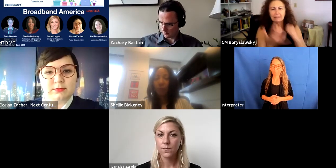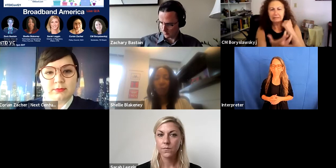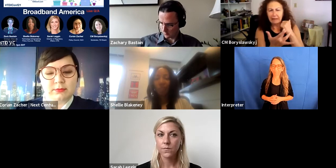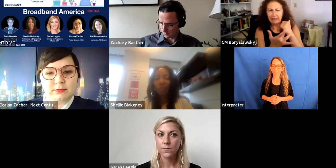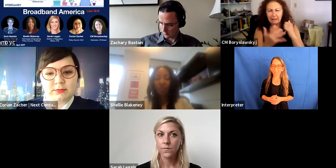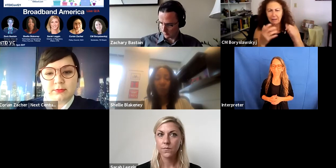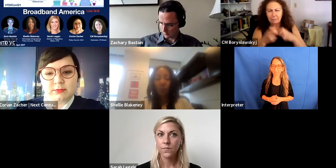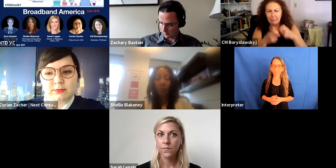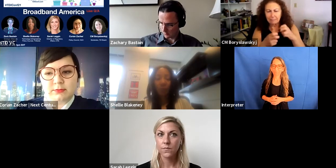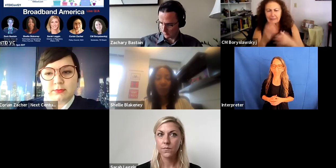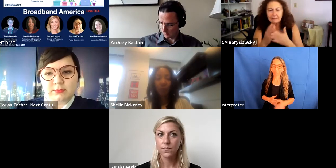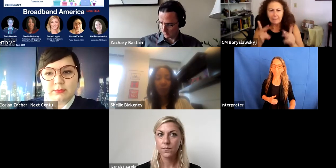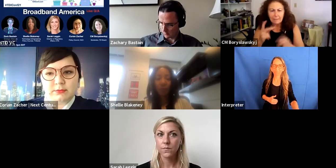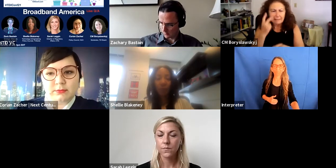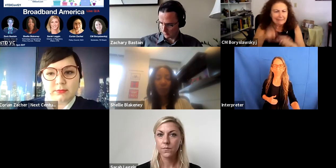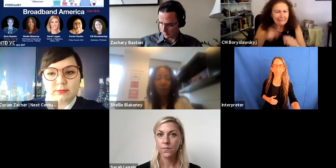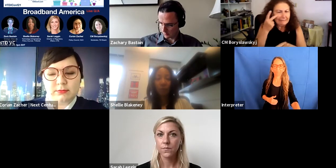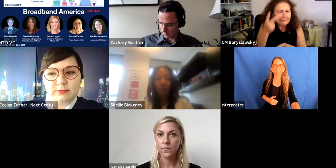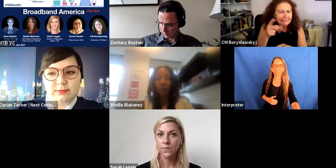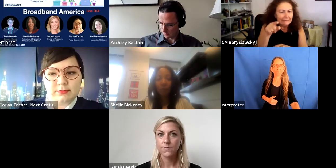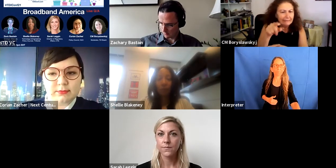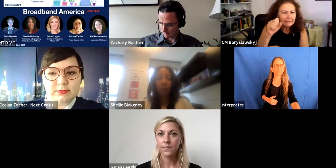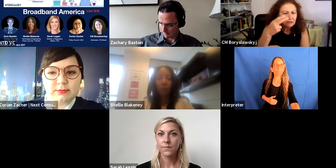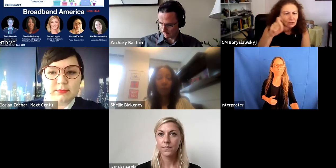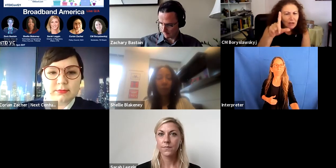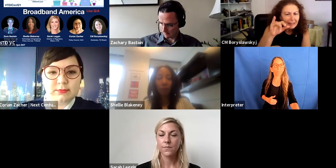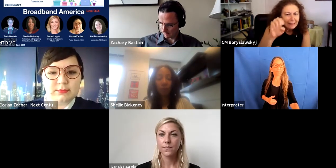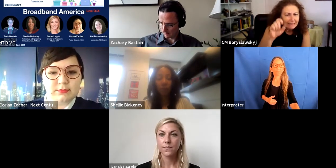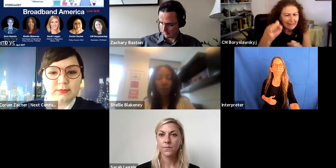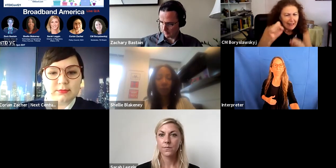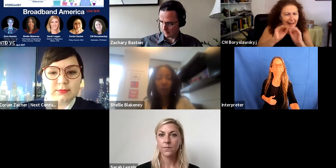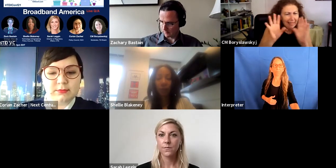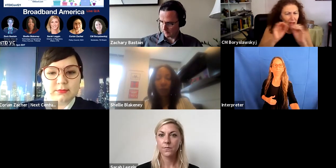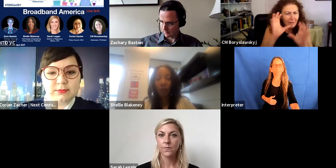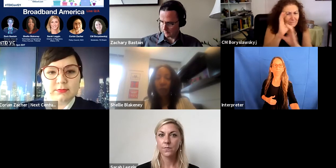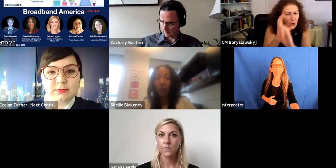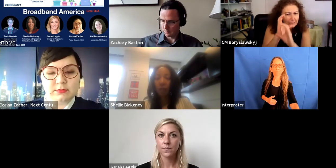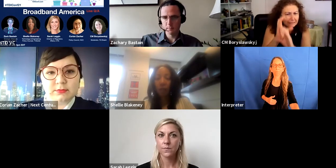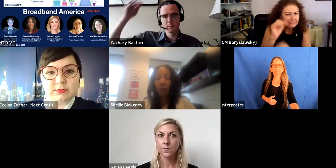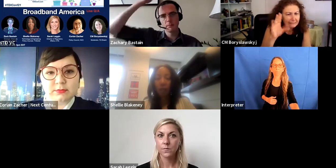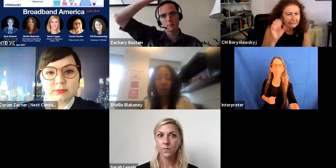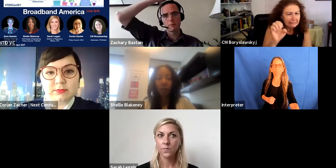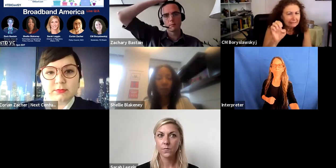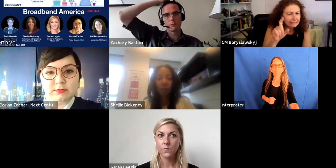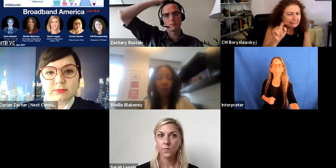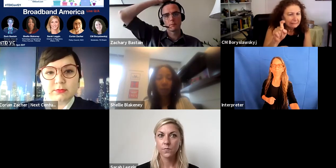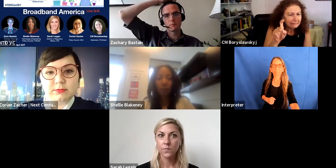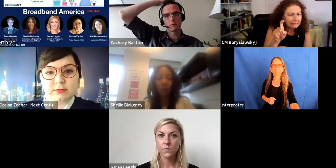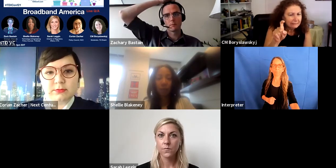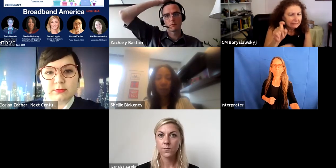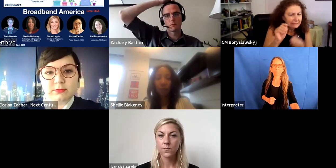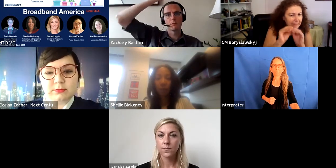Okay, great. We're having some technical difficulties. I think people are having a hard time seeing